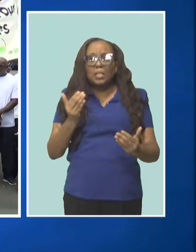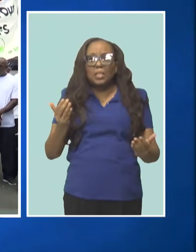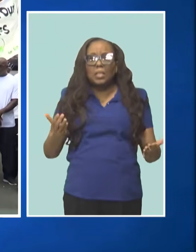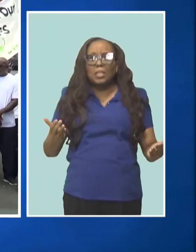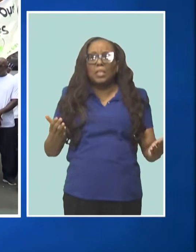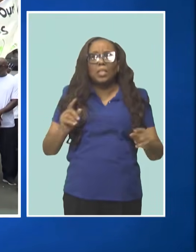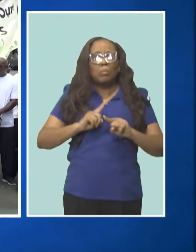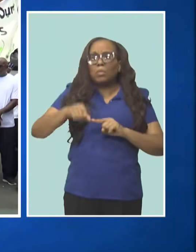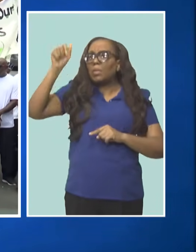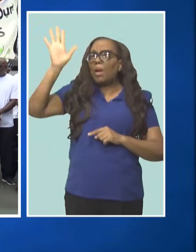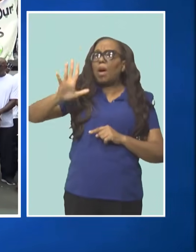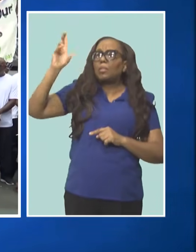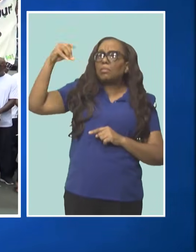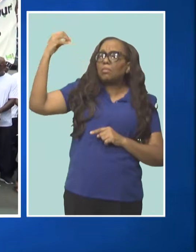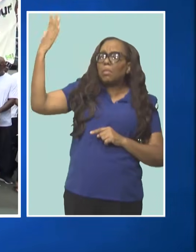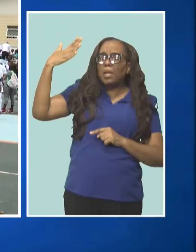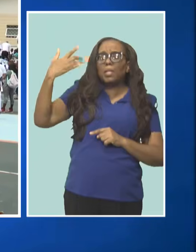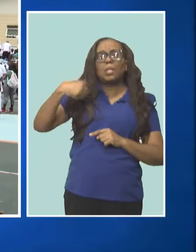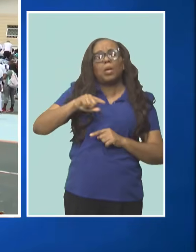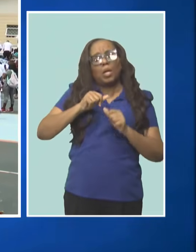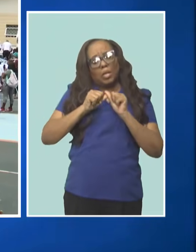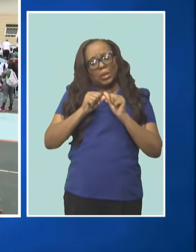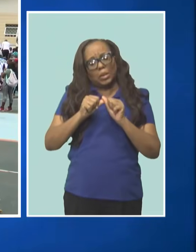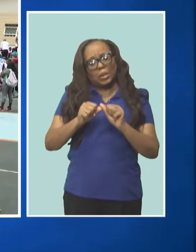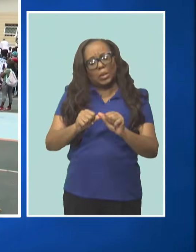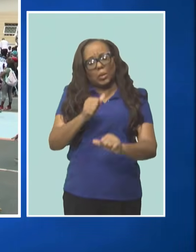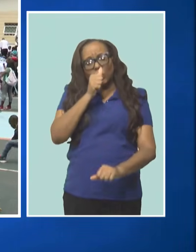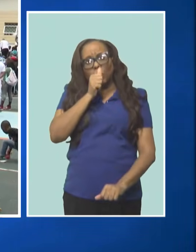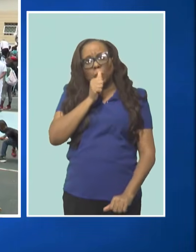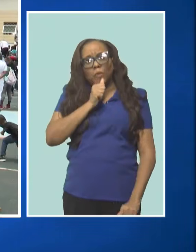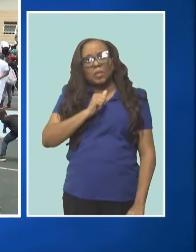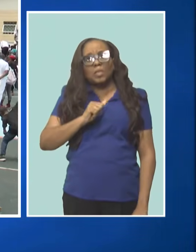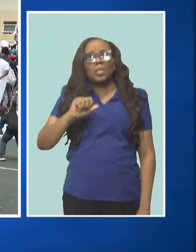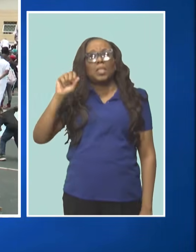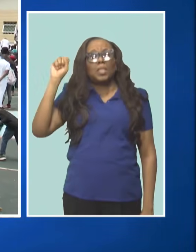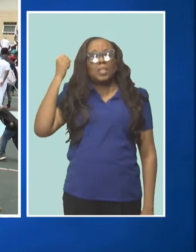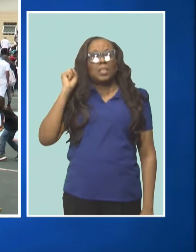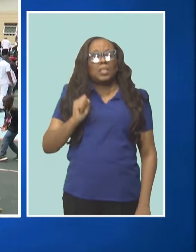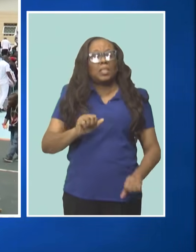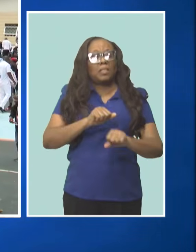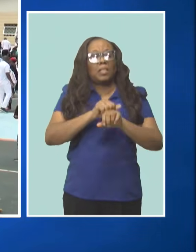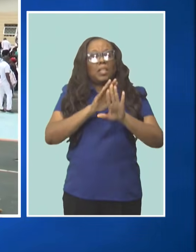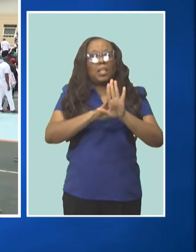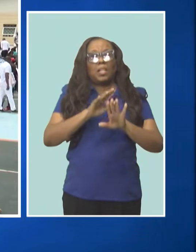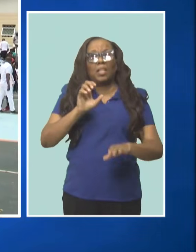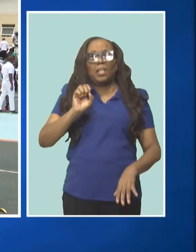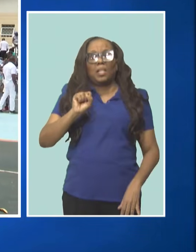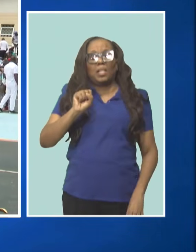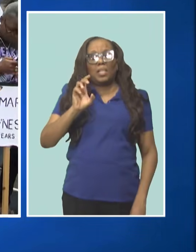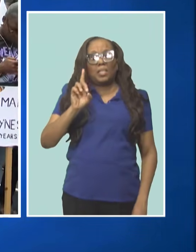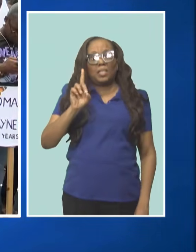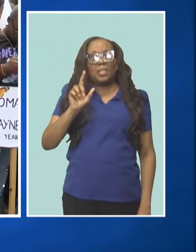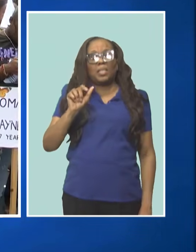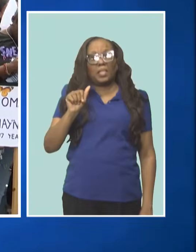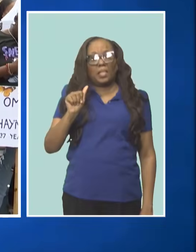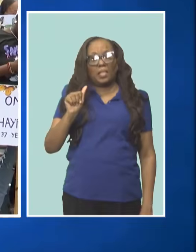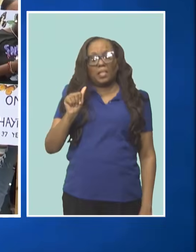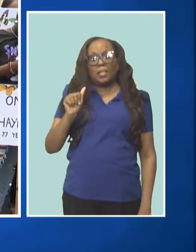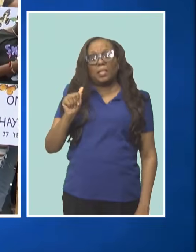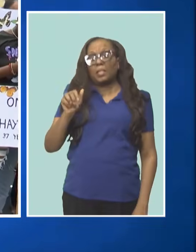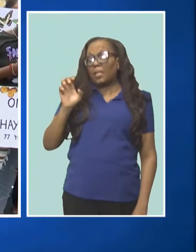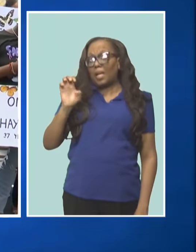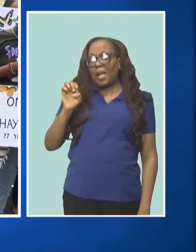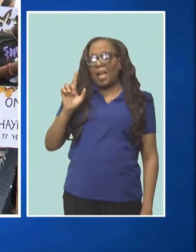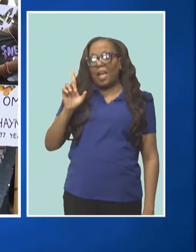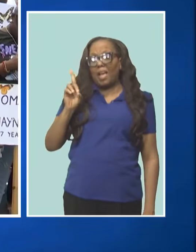by the grace of God, we're hanging in. Elder at the Silver Hill Seventh-day Adventist Church, Dale Hardy, says the church